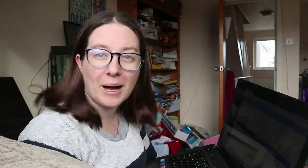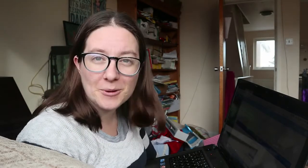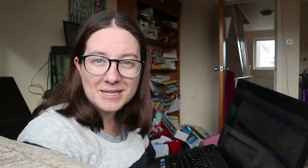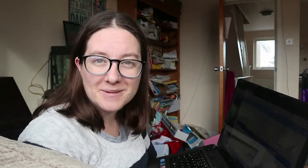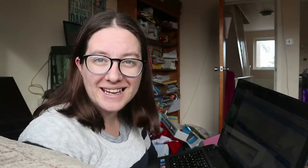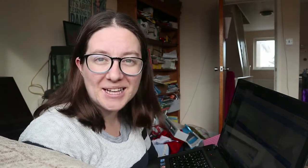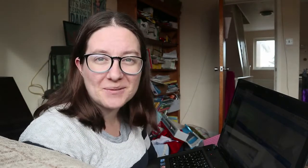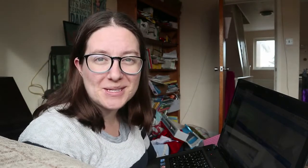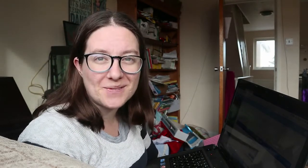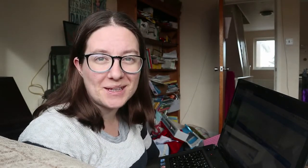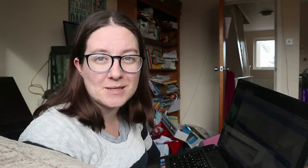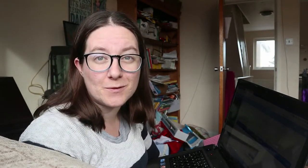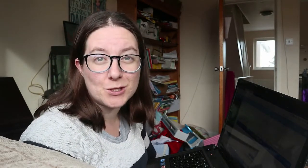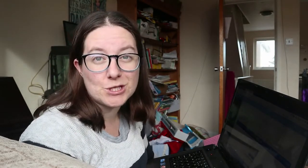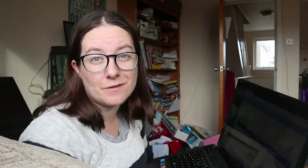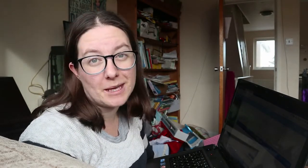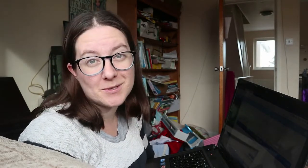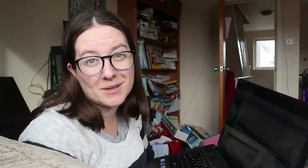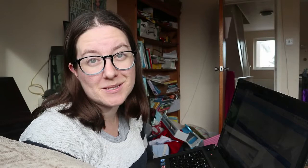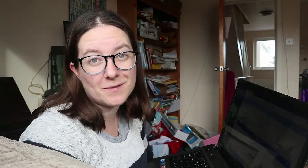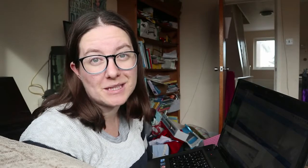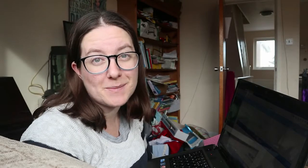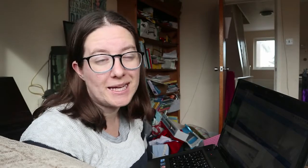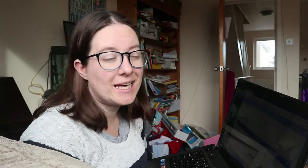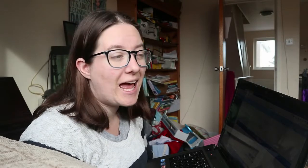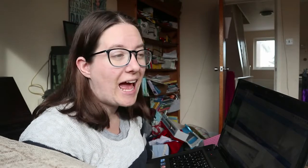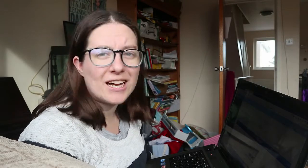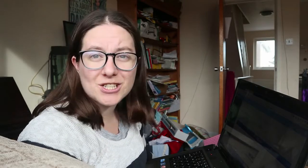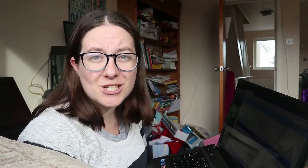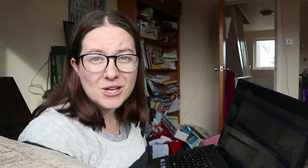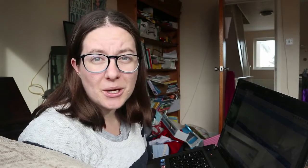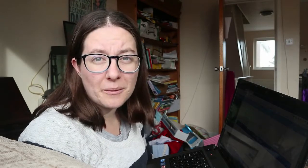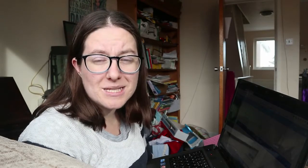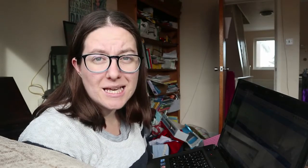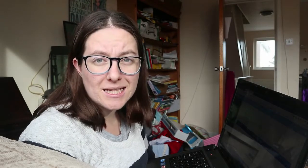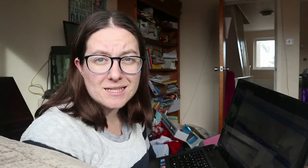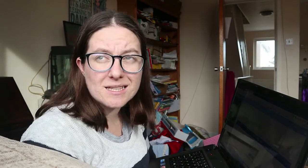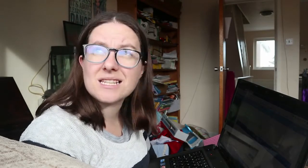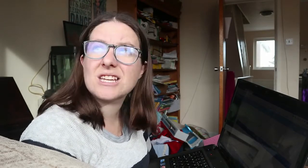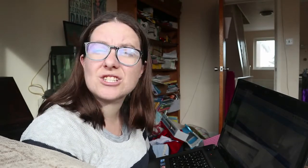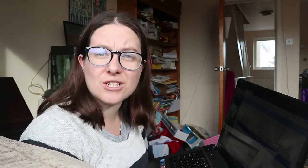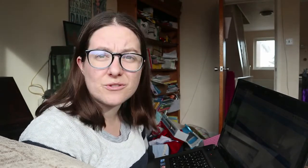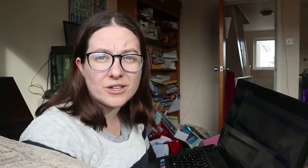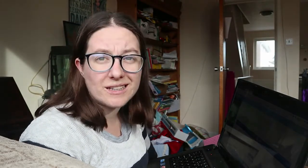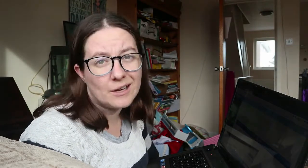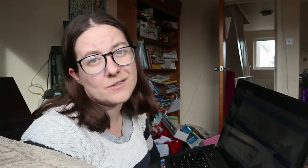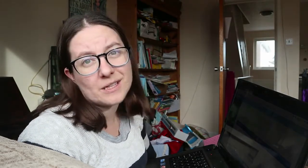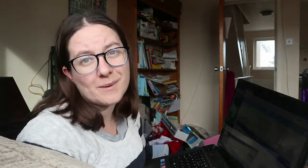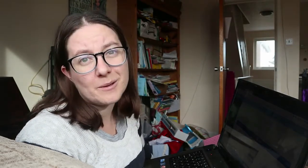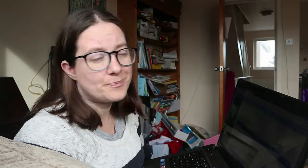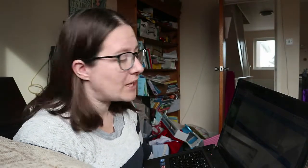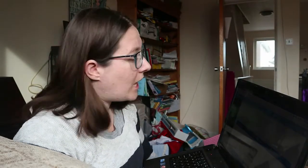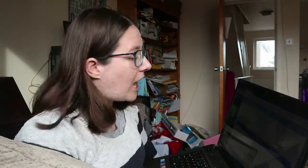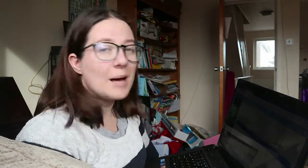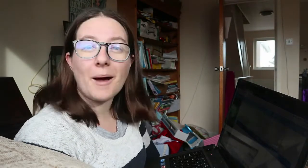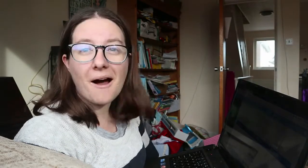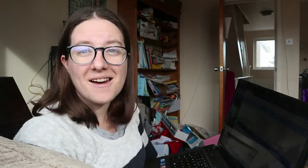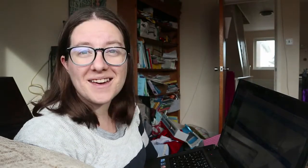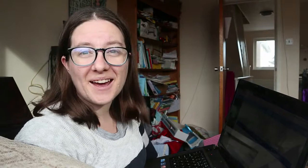going to show Albert in a minute and I'm going to see if can get some footage of him doing this. I'm finger spelling and just to show you how easy it is to teach children how to finger spell.